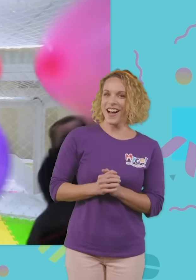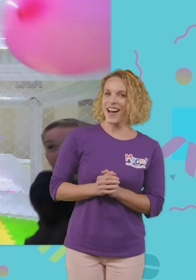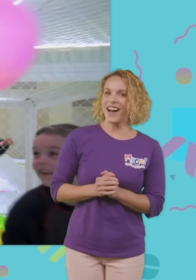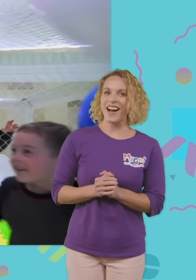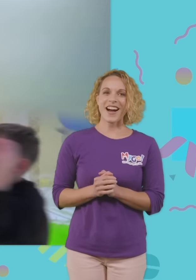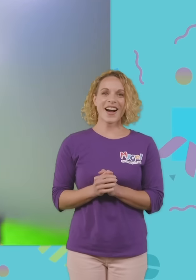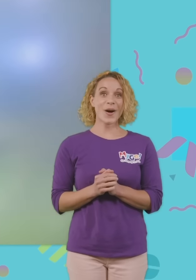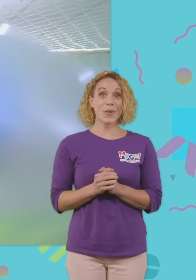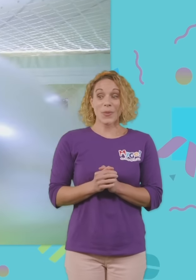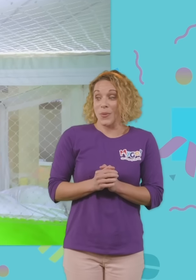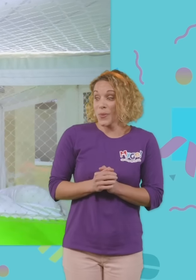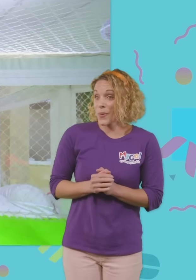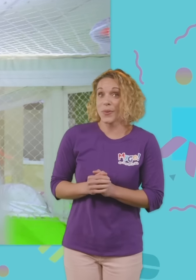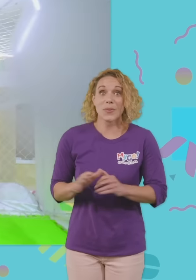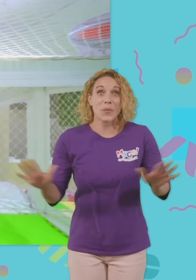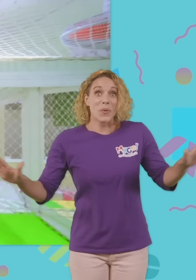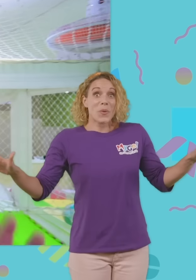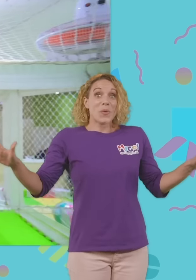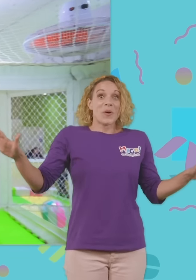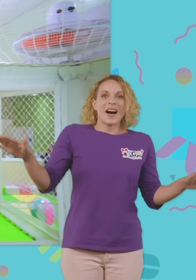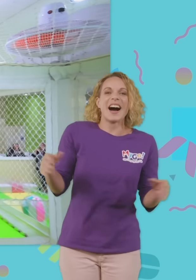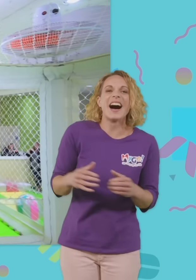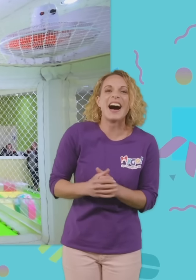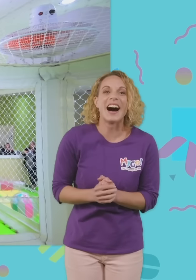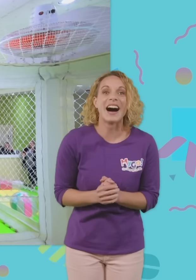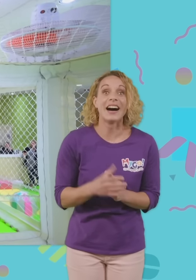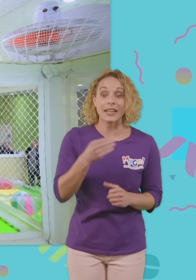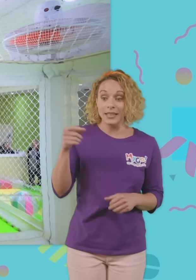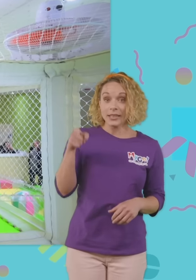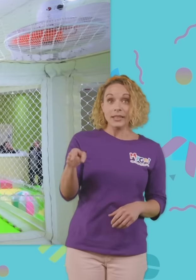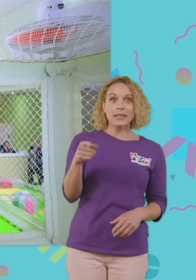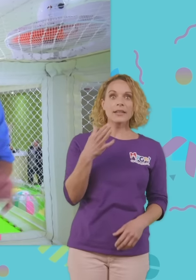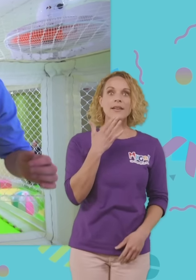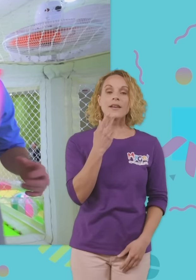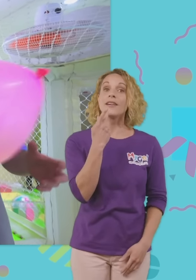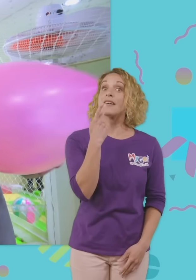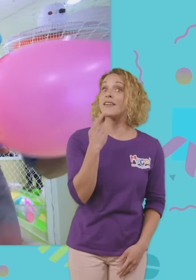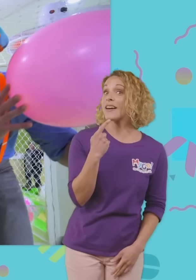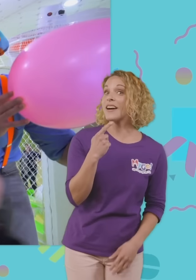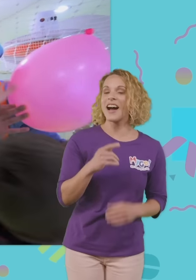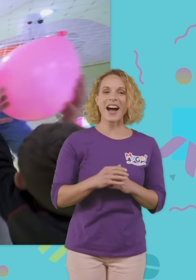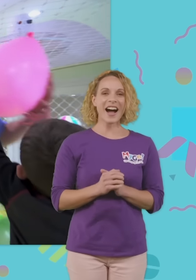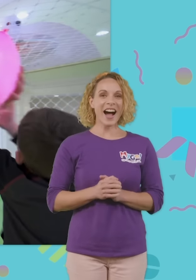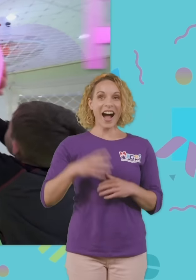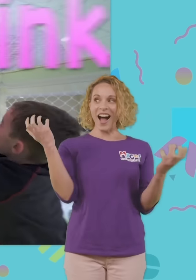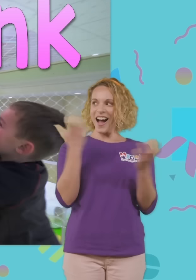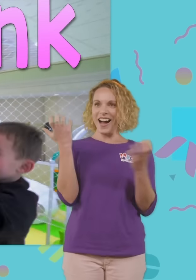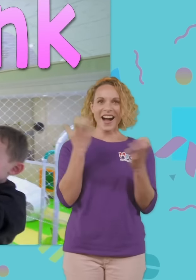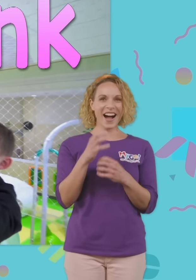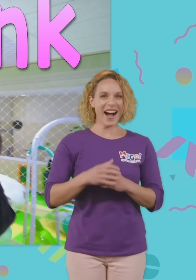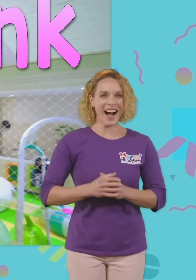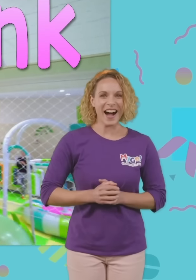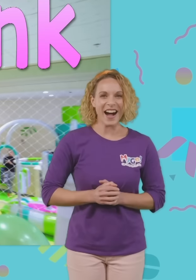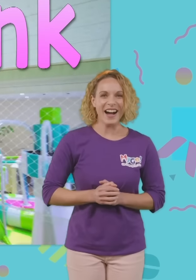green! Whoa! Whoa! And this is the color pink!